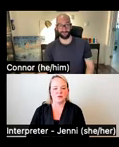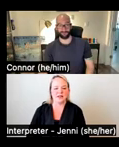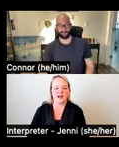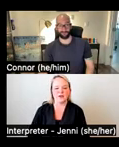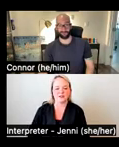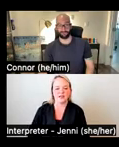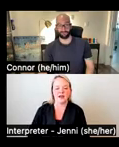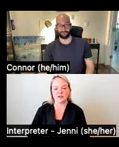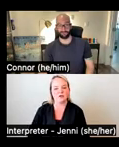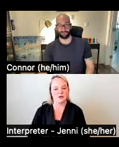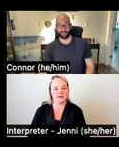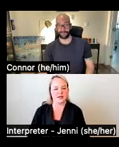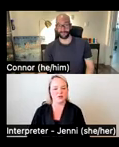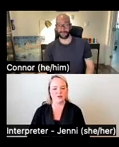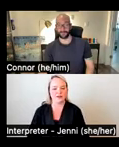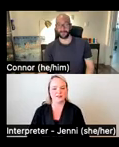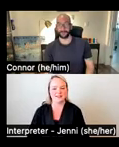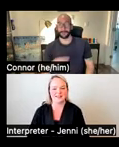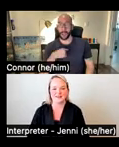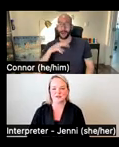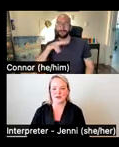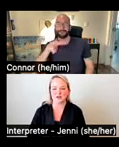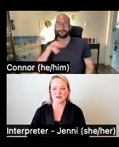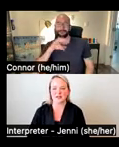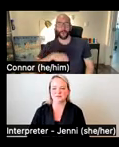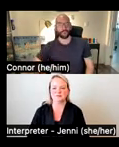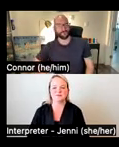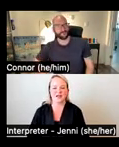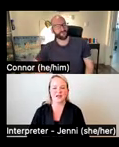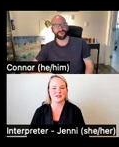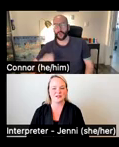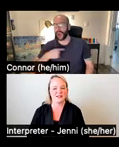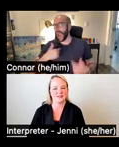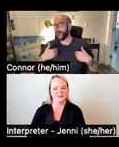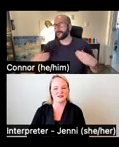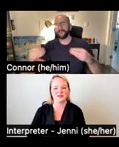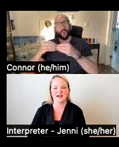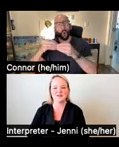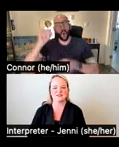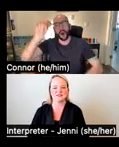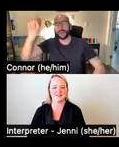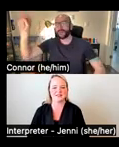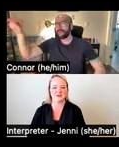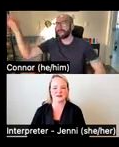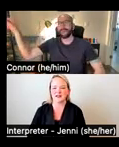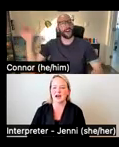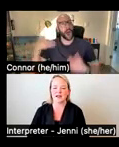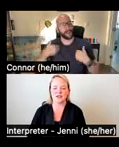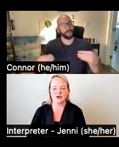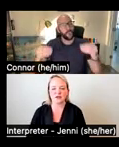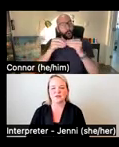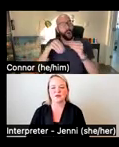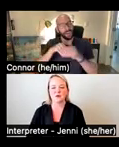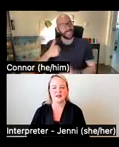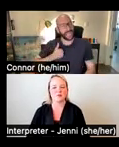So right now there's 149 profiles in this directory. I took a little look around and see, I